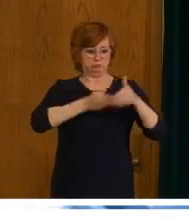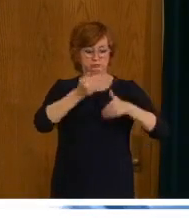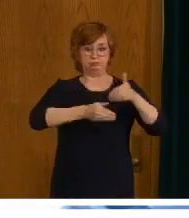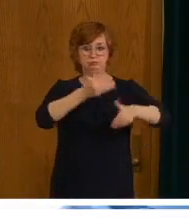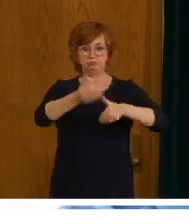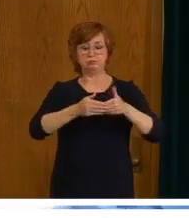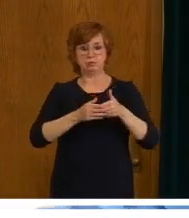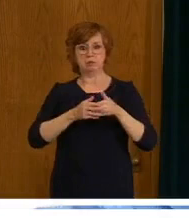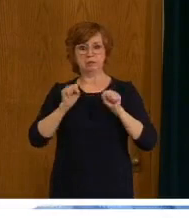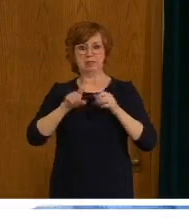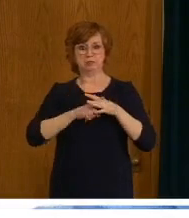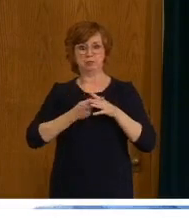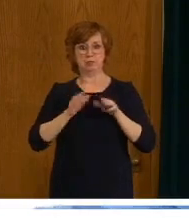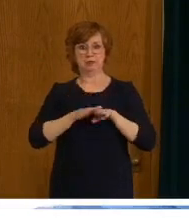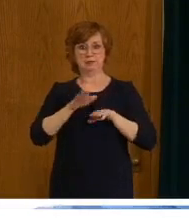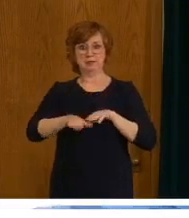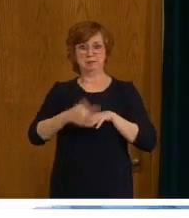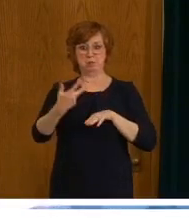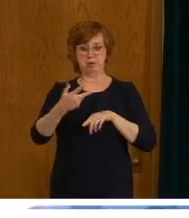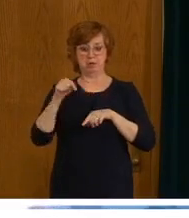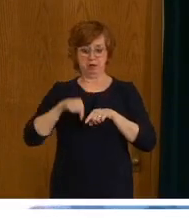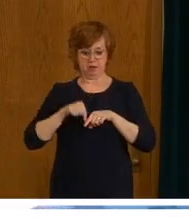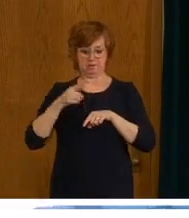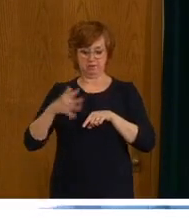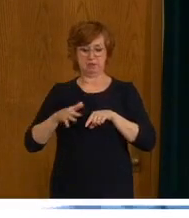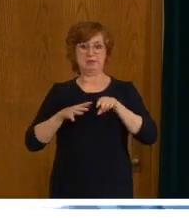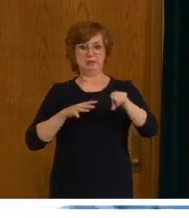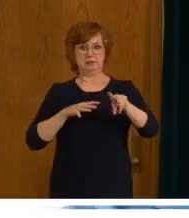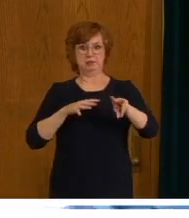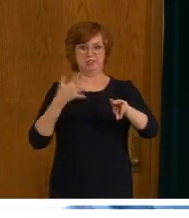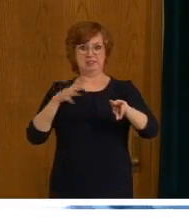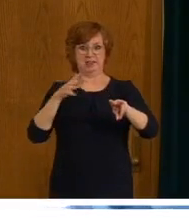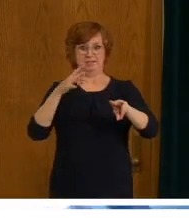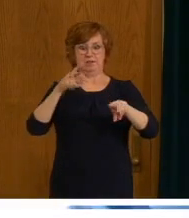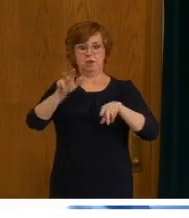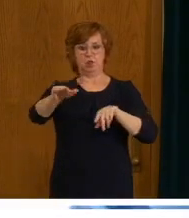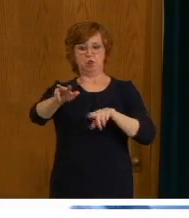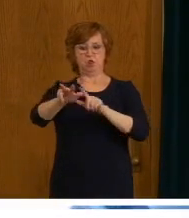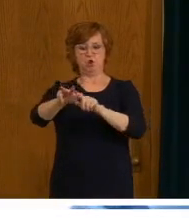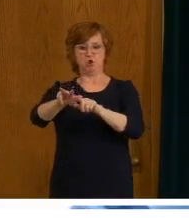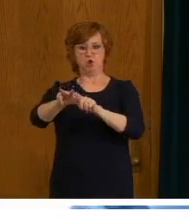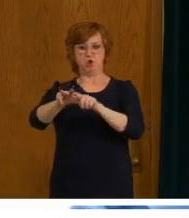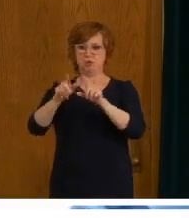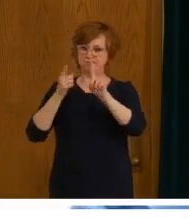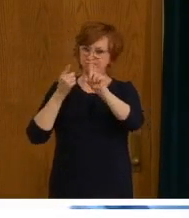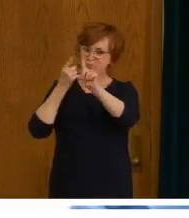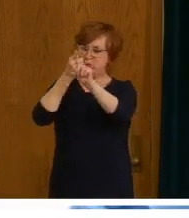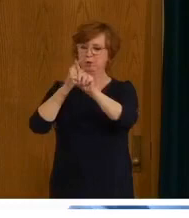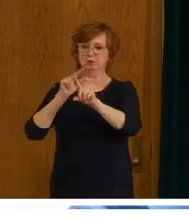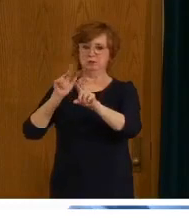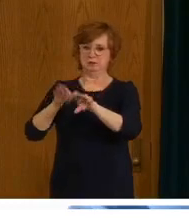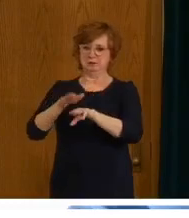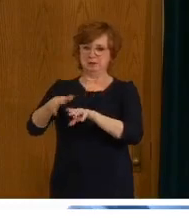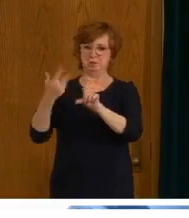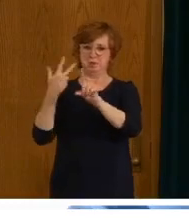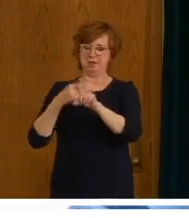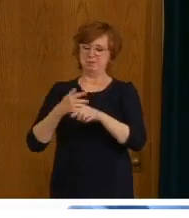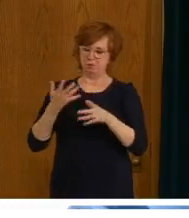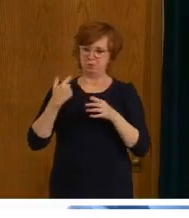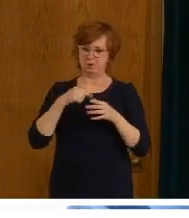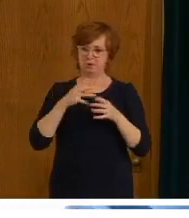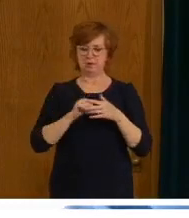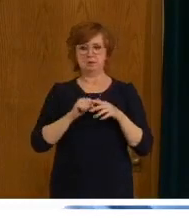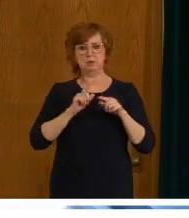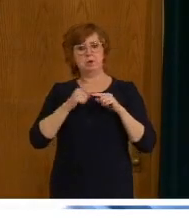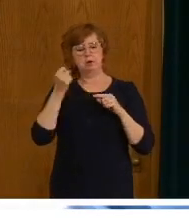complying with, for the next 6 weeks, complying with public health measures that are relaxing as we reopen, but are still there at a